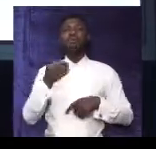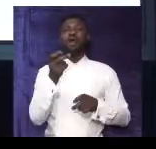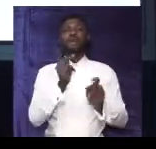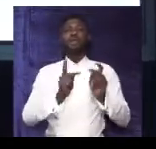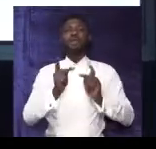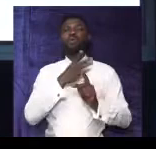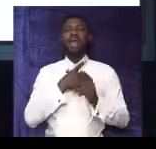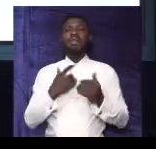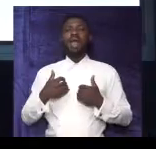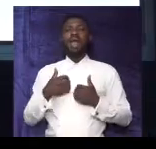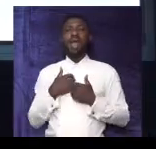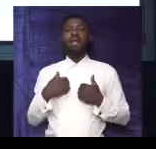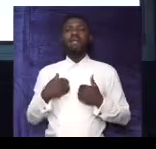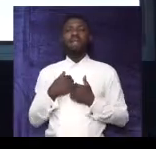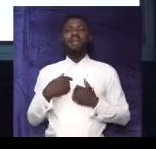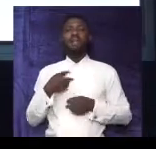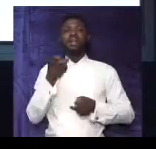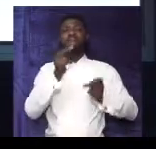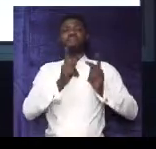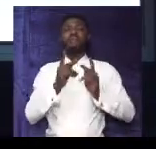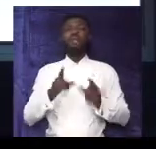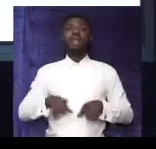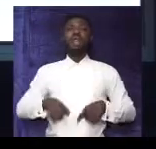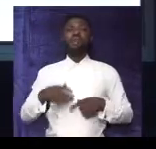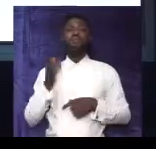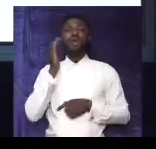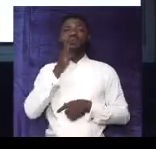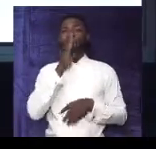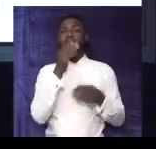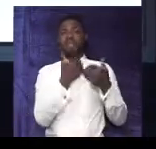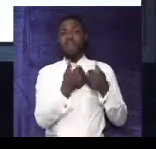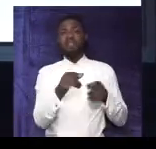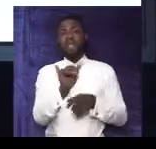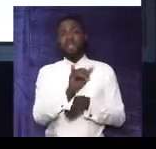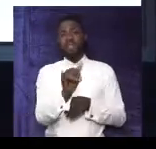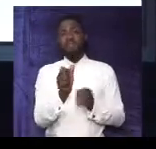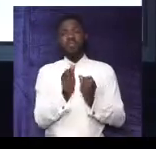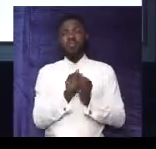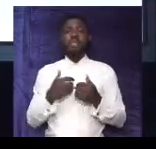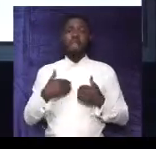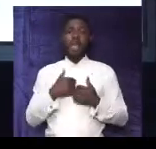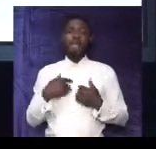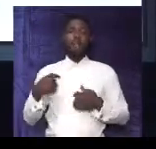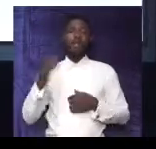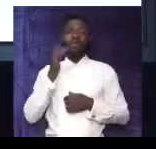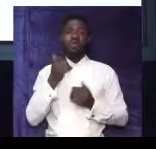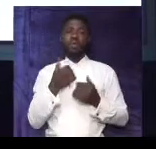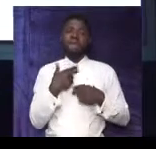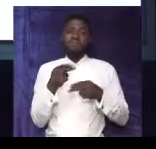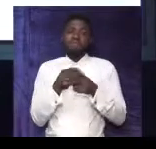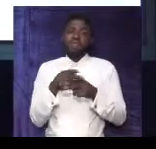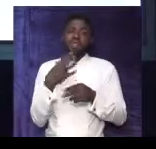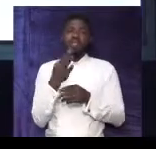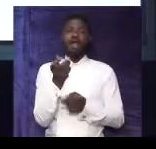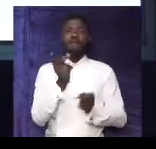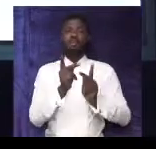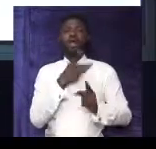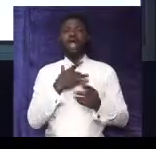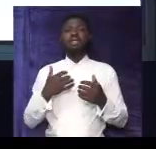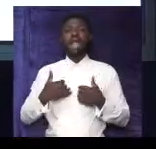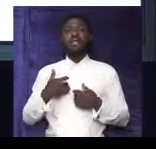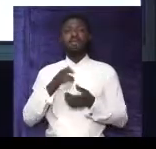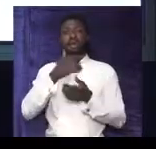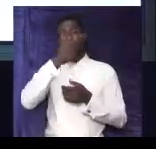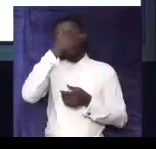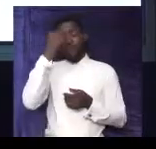of people and animals. People's lives will be lost, likewise the animals will have a shortage of people and